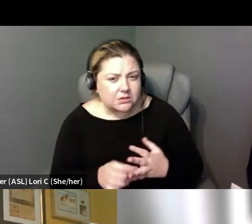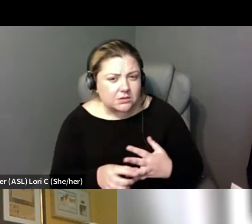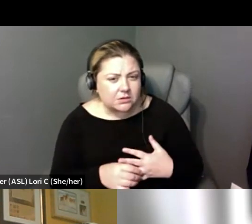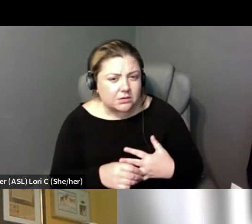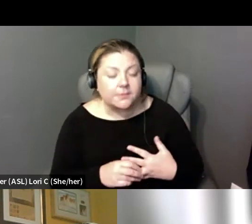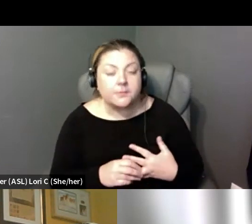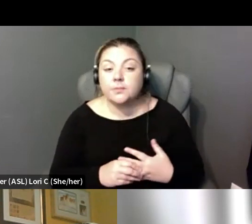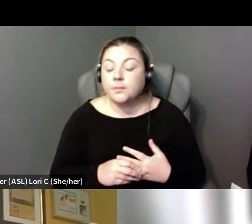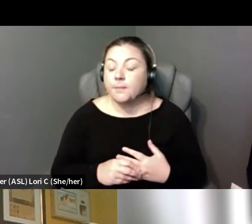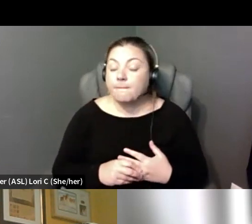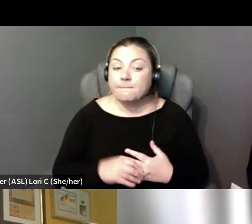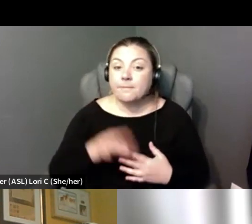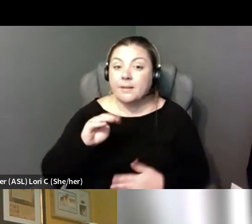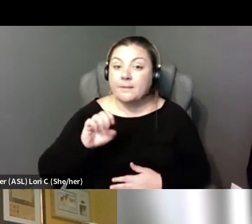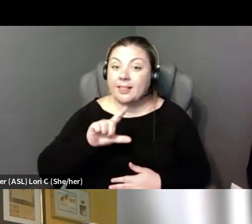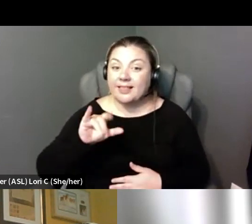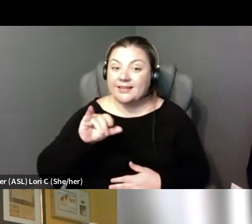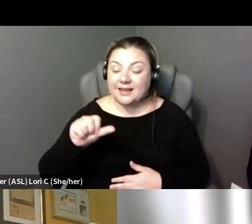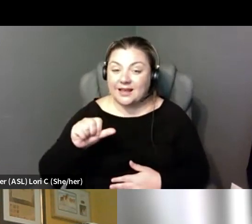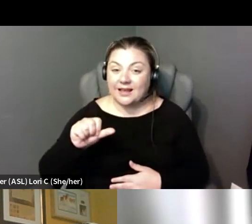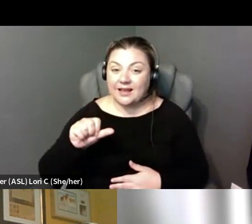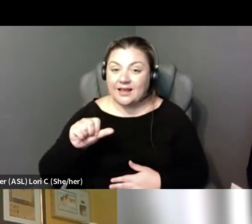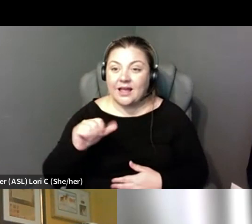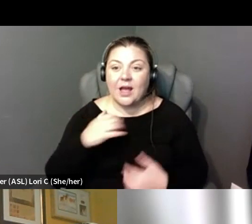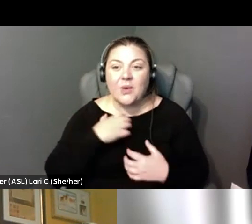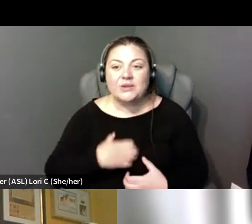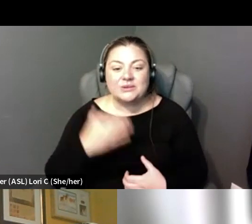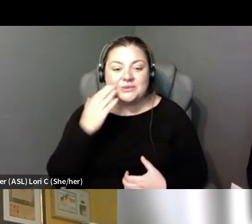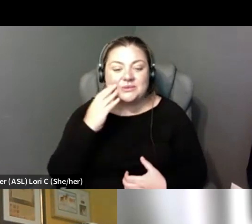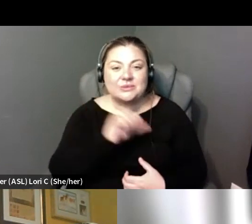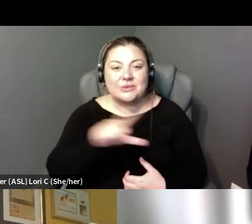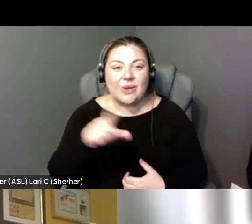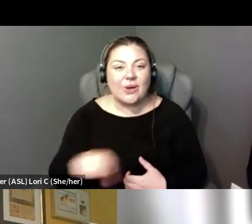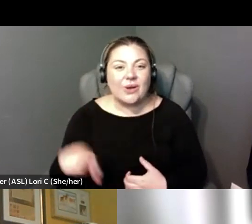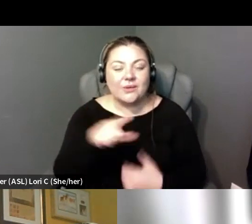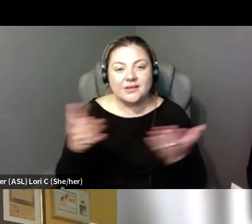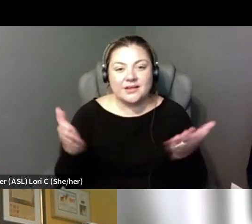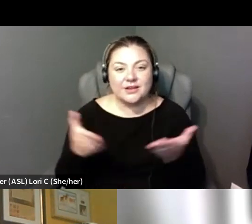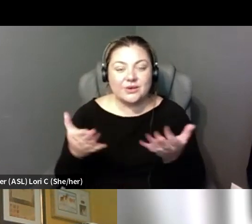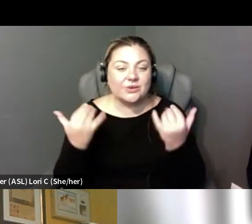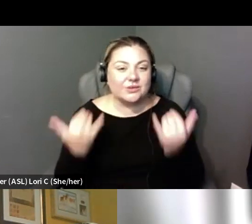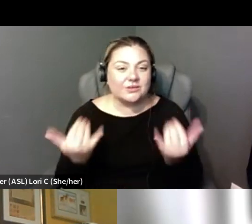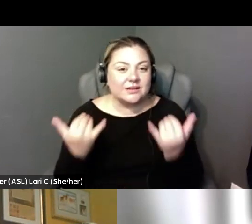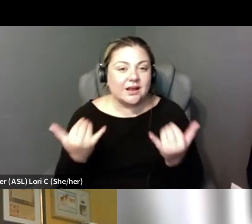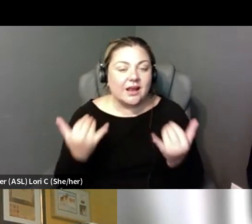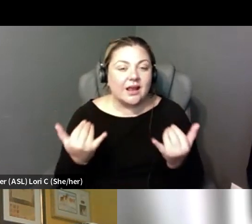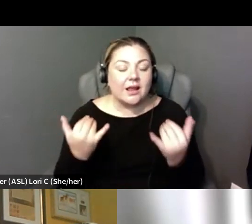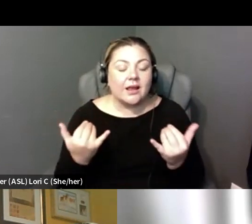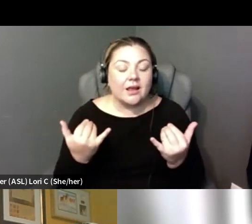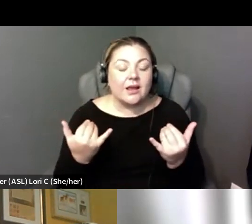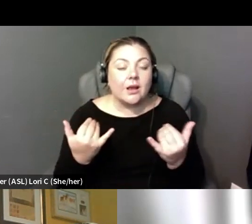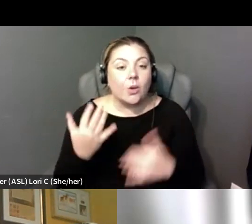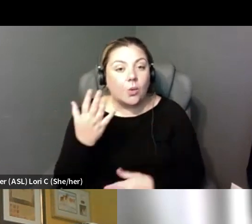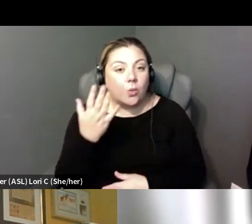I wish I knew everyone who was on this call, because I wonder whether anyone from